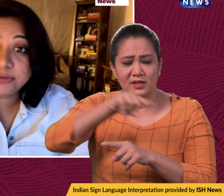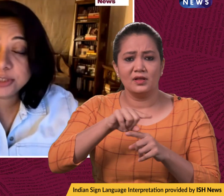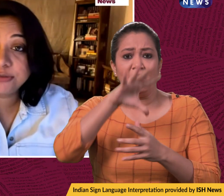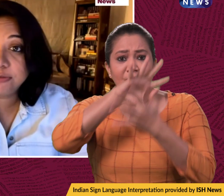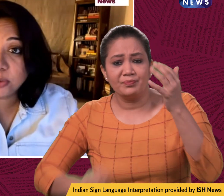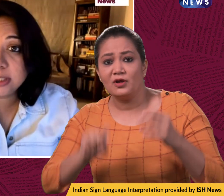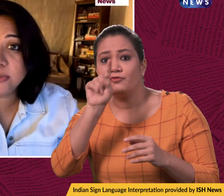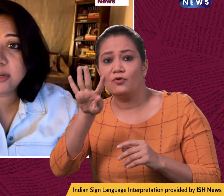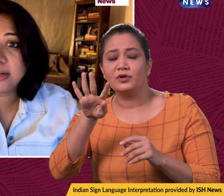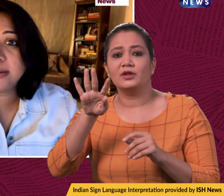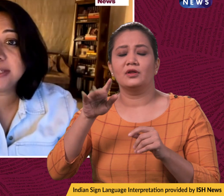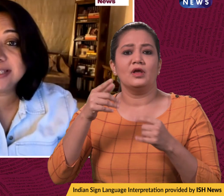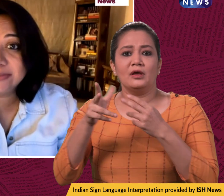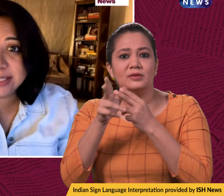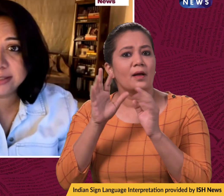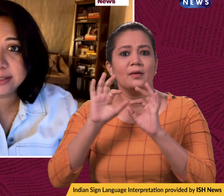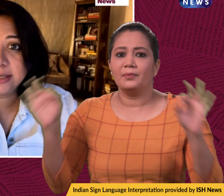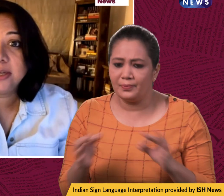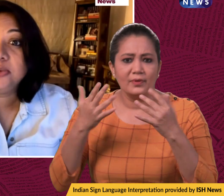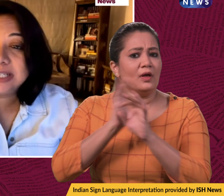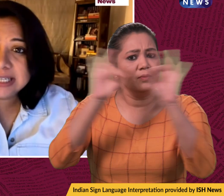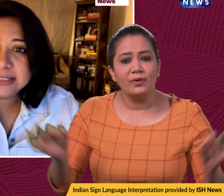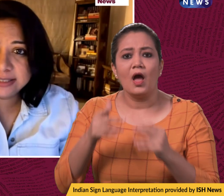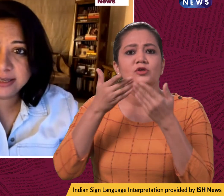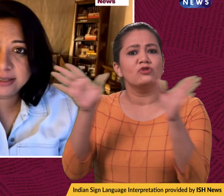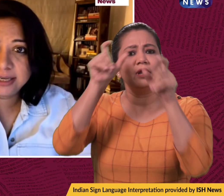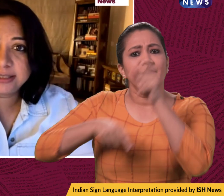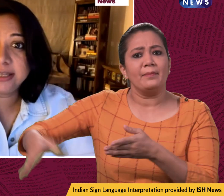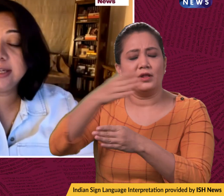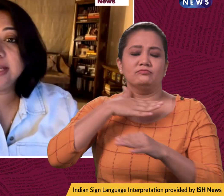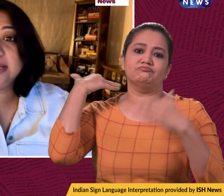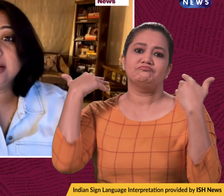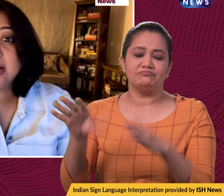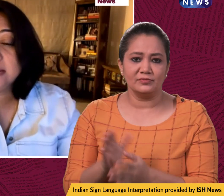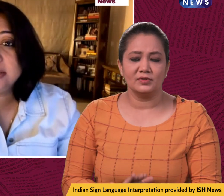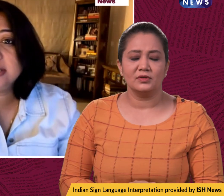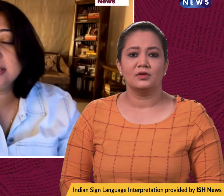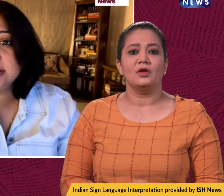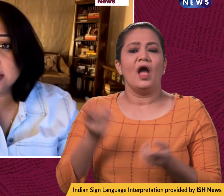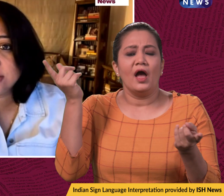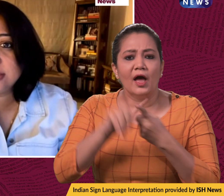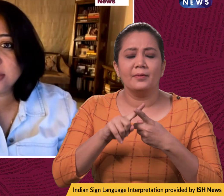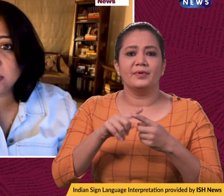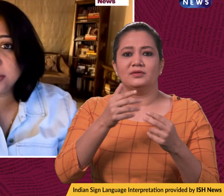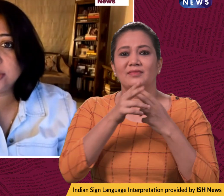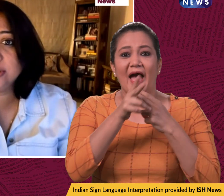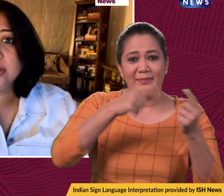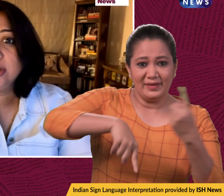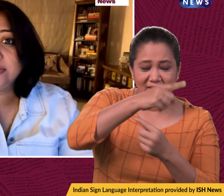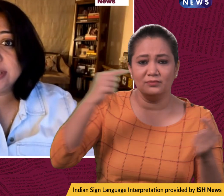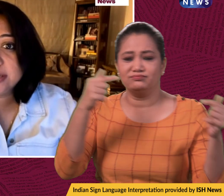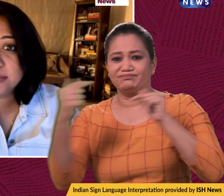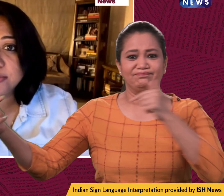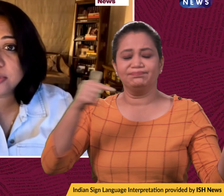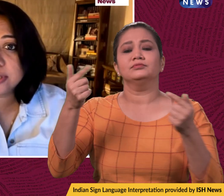out of which 14 were unarmed civilians, were killed in Nagaland in a counter-insurgency operation